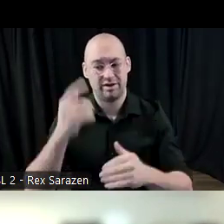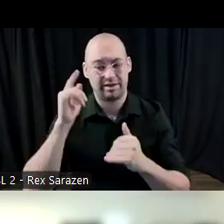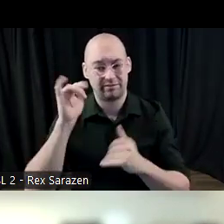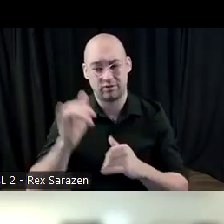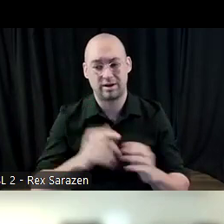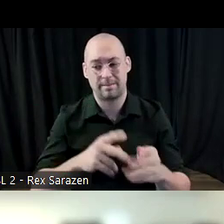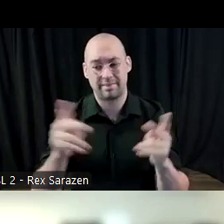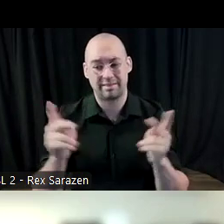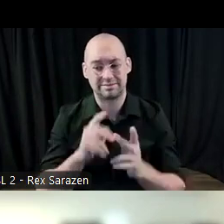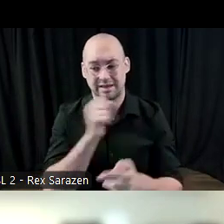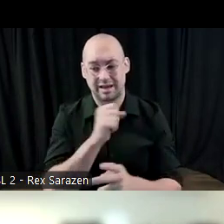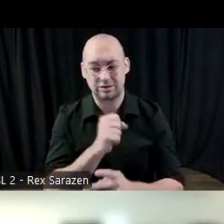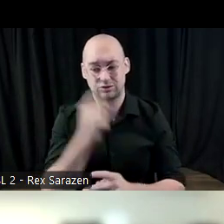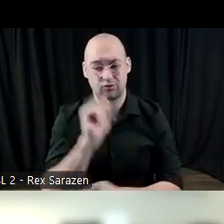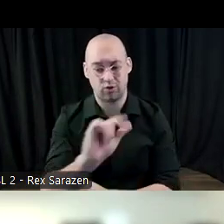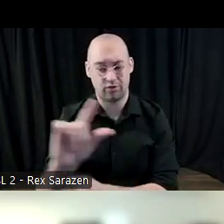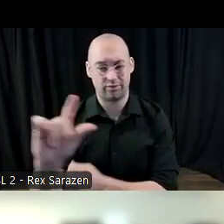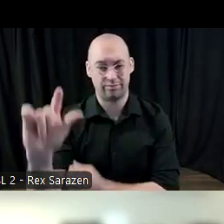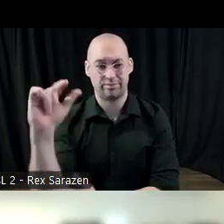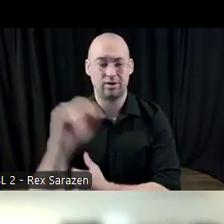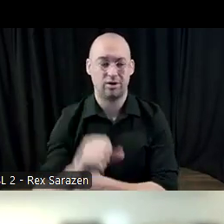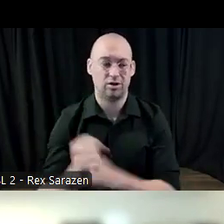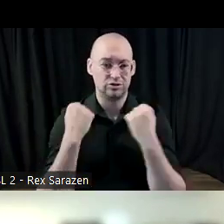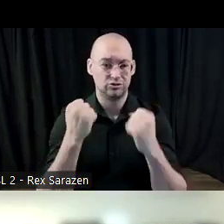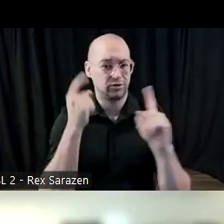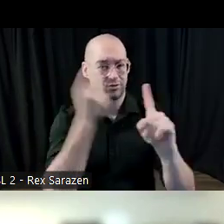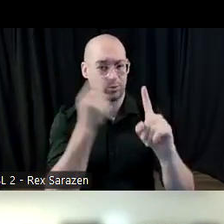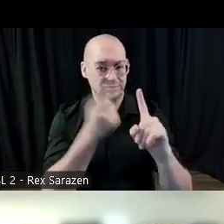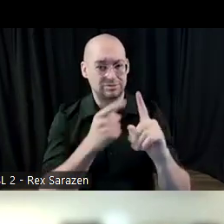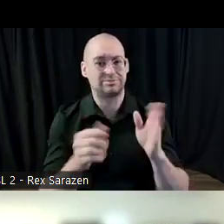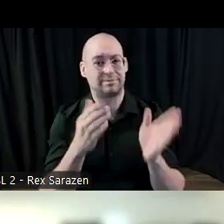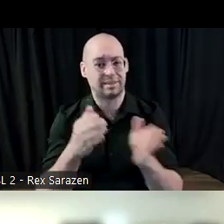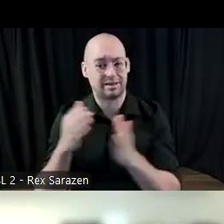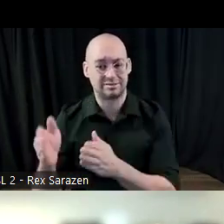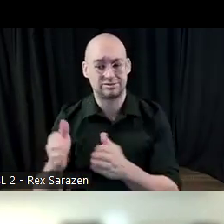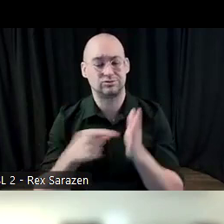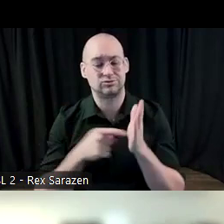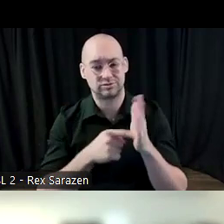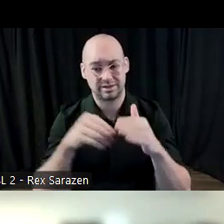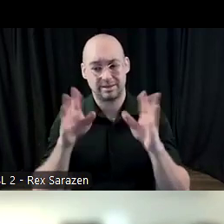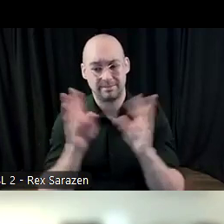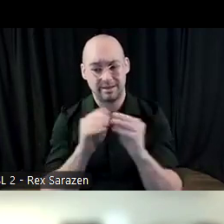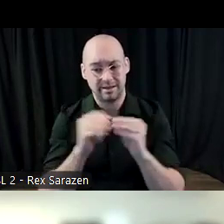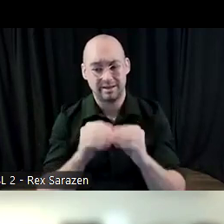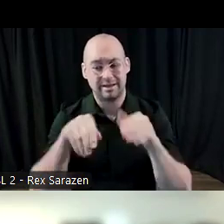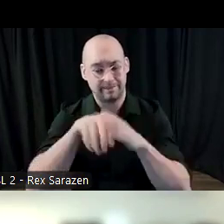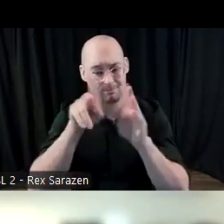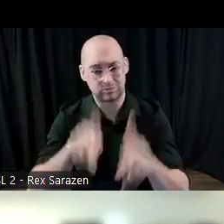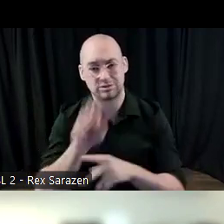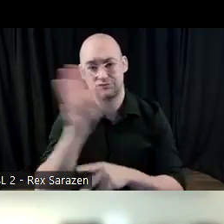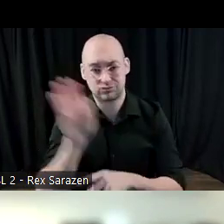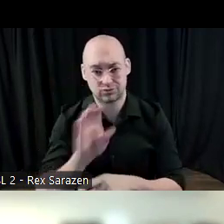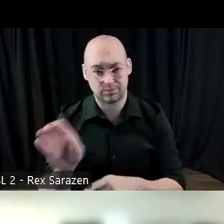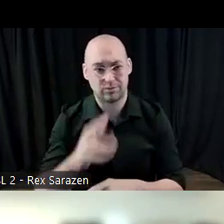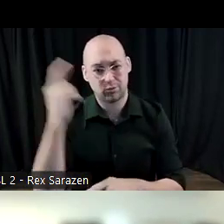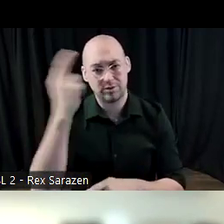age for all. The bold goals and strategies have unfolded, though, at meetings in person and Zooming. The purpose has been